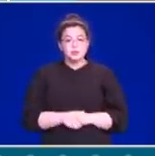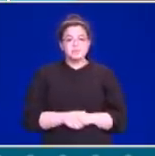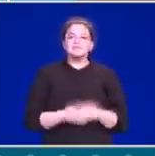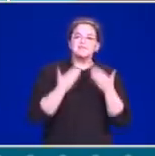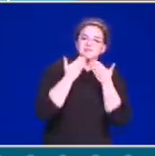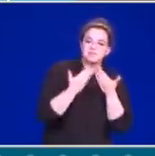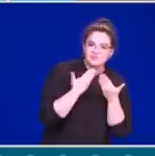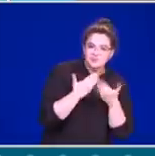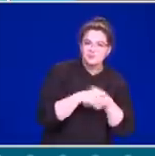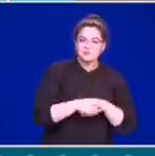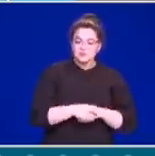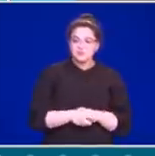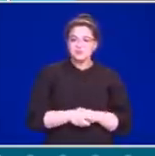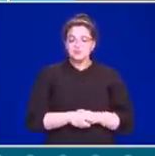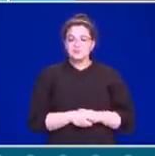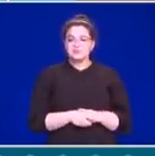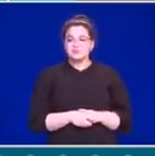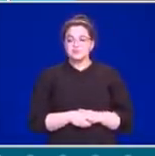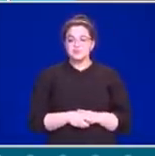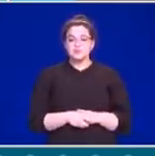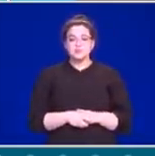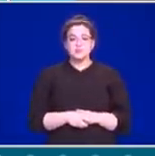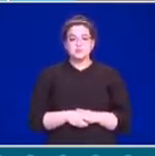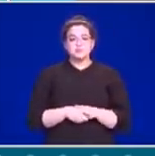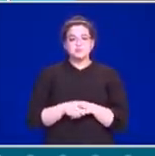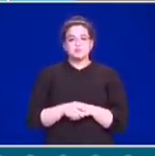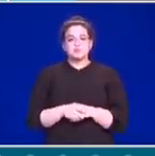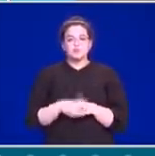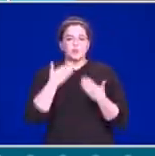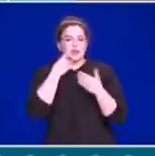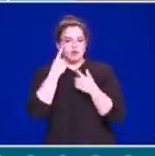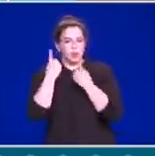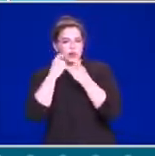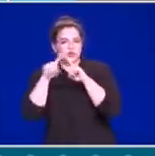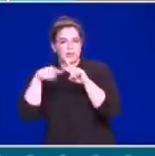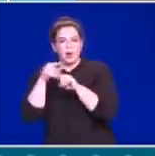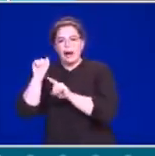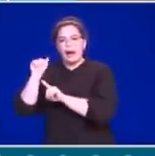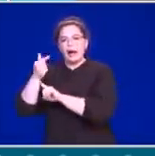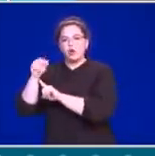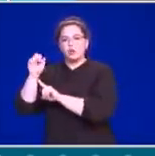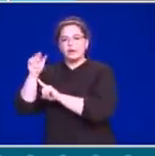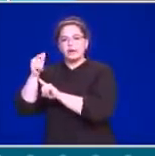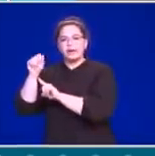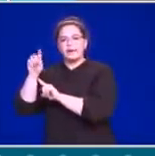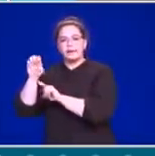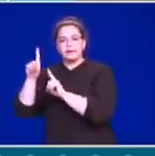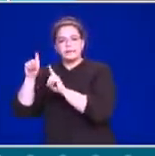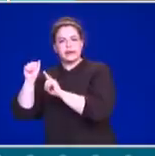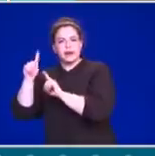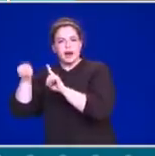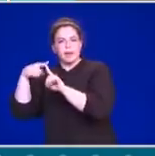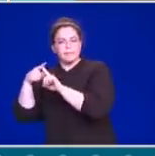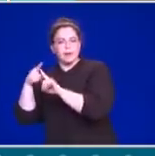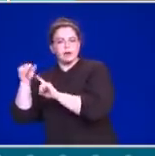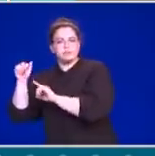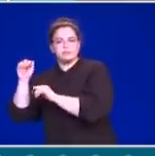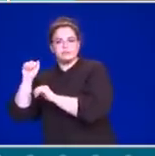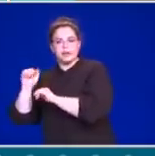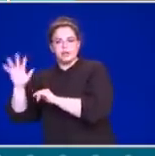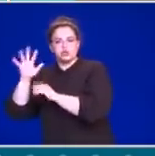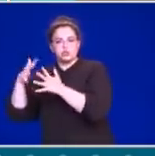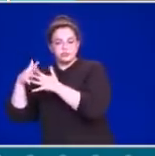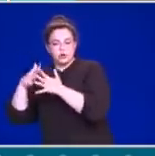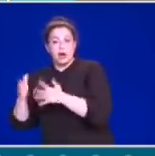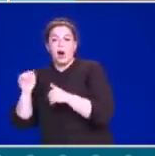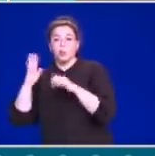Thanks for that line of questioning on aggregated data on Asian American and specifically. I'm going to go ahead and toss that back over to